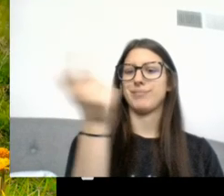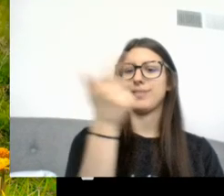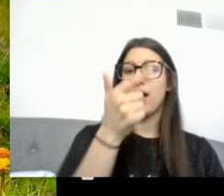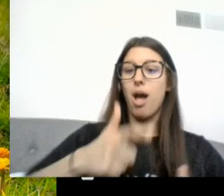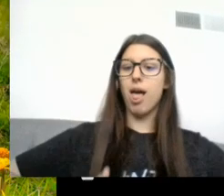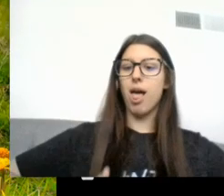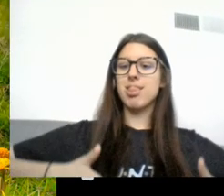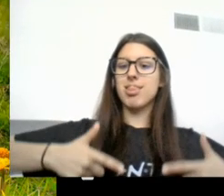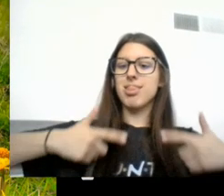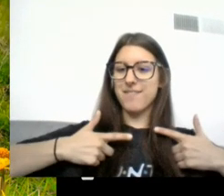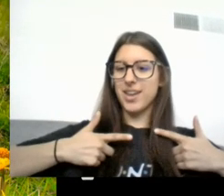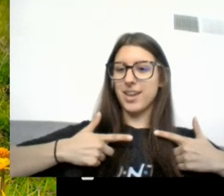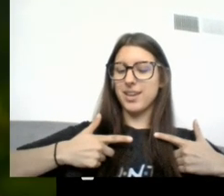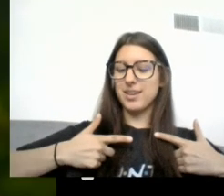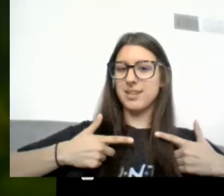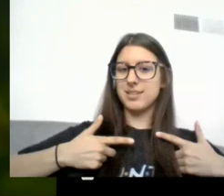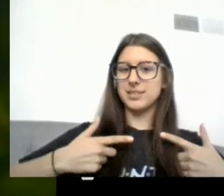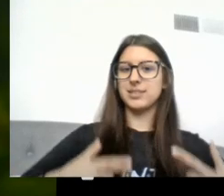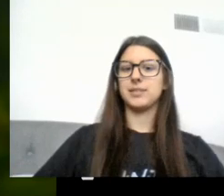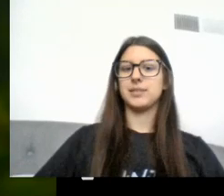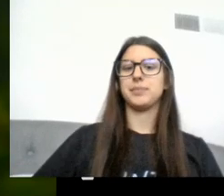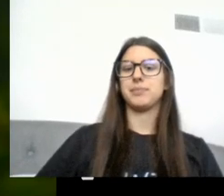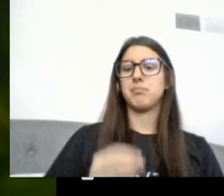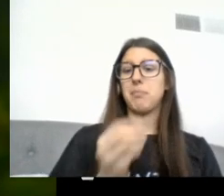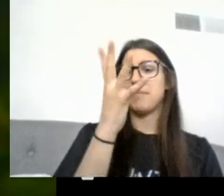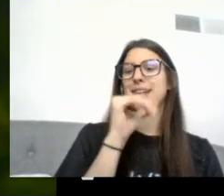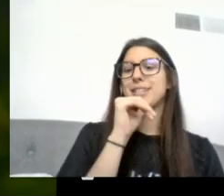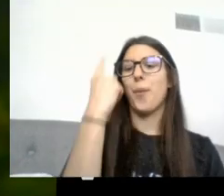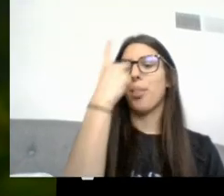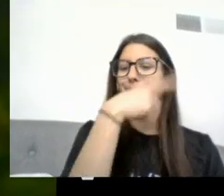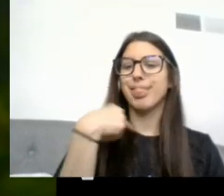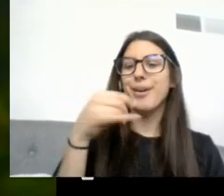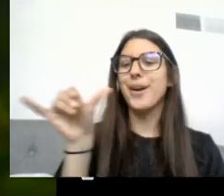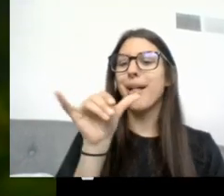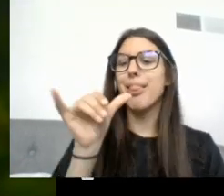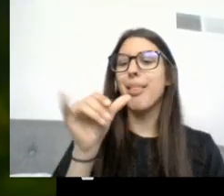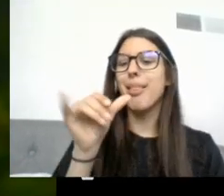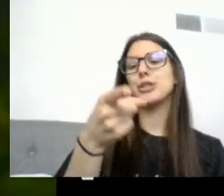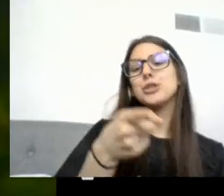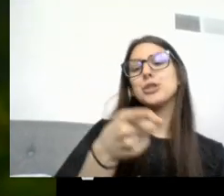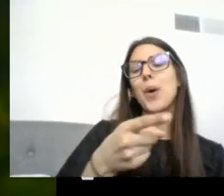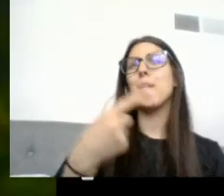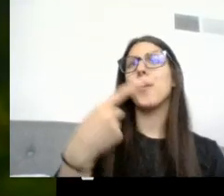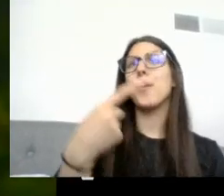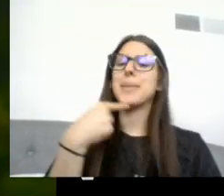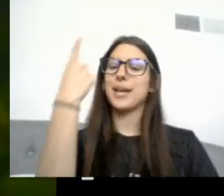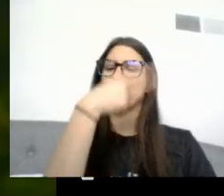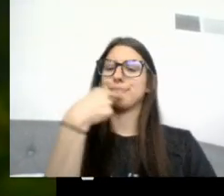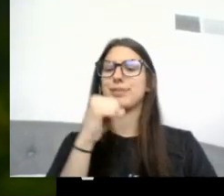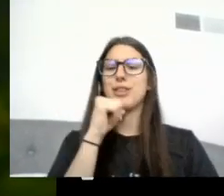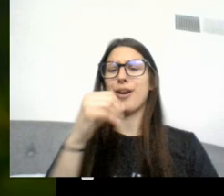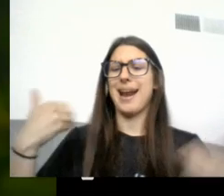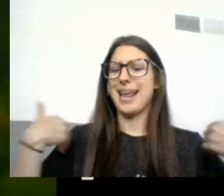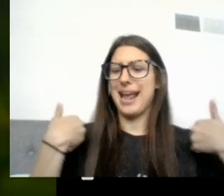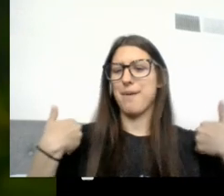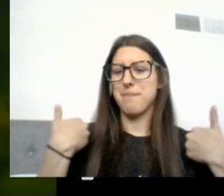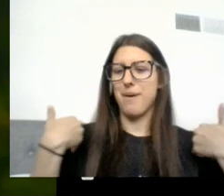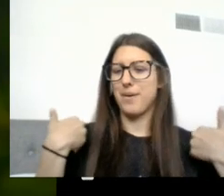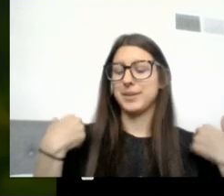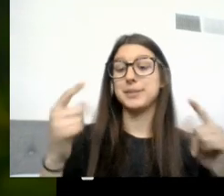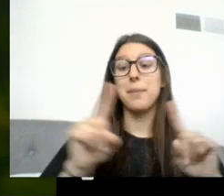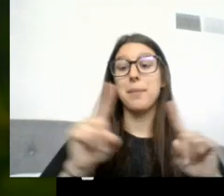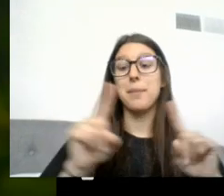living things. Now, I know plants don't look like you or me, and they don't look like animals. They're not animals,